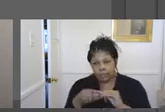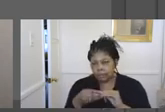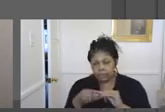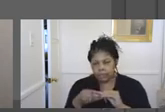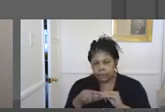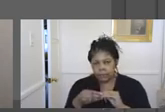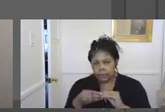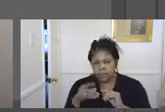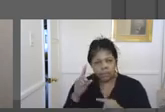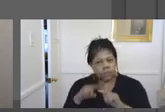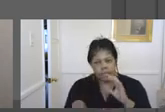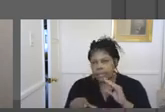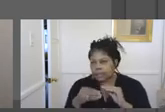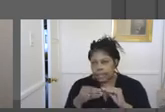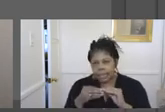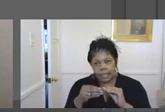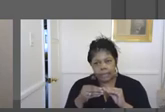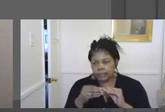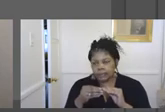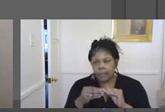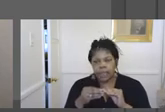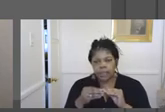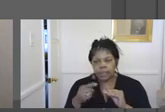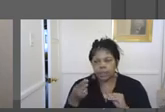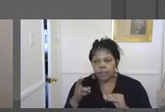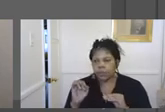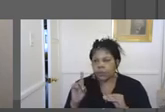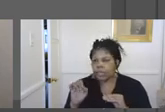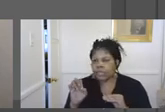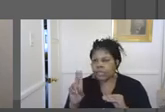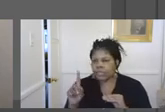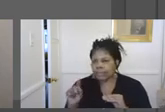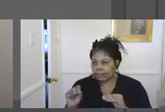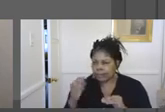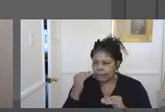You know, you can't add gradients. It's different than what I did the other day with